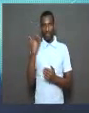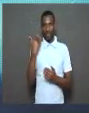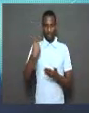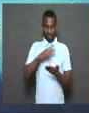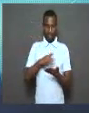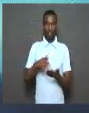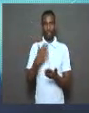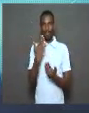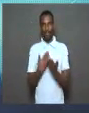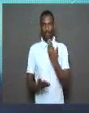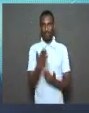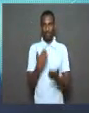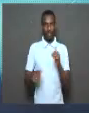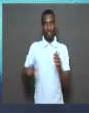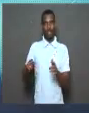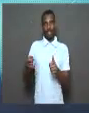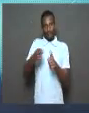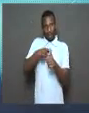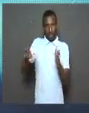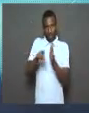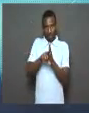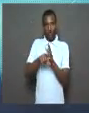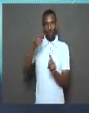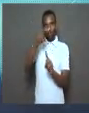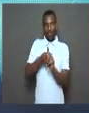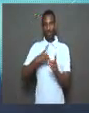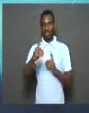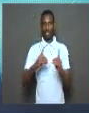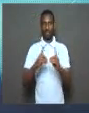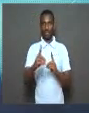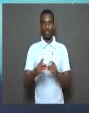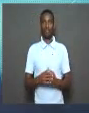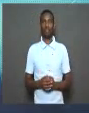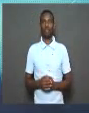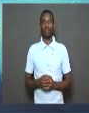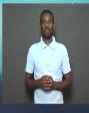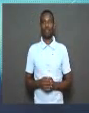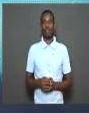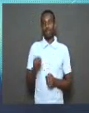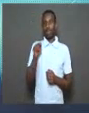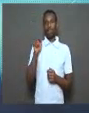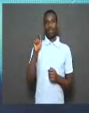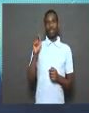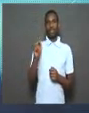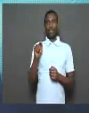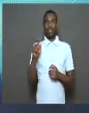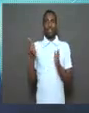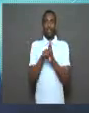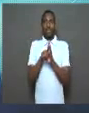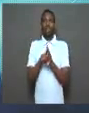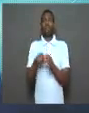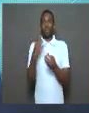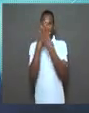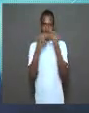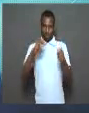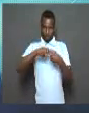Previously, we discussed the first law of thermodynamics. We used this law to help